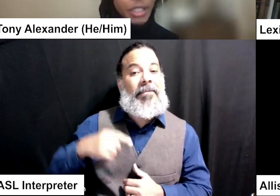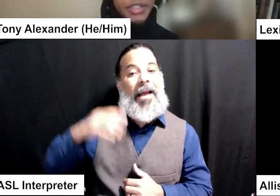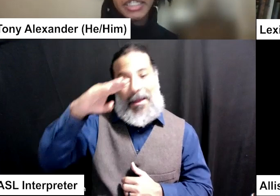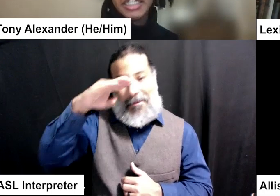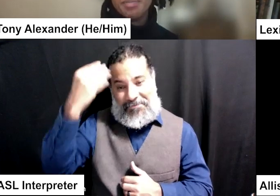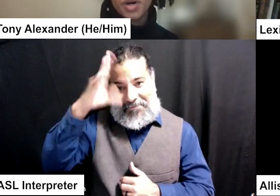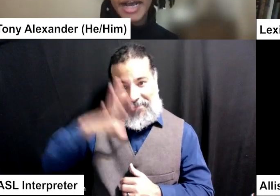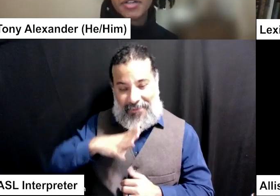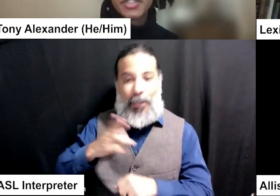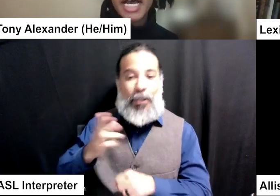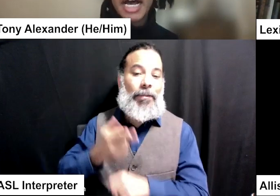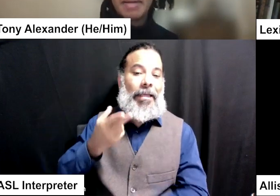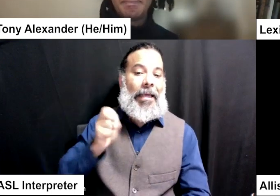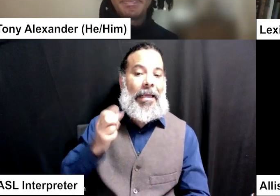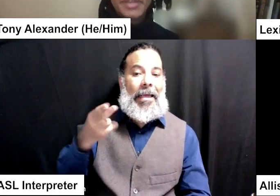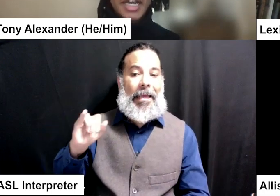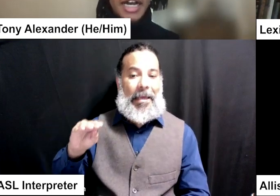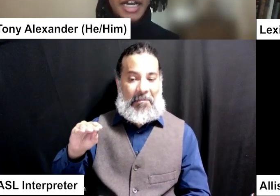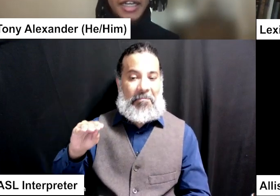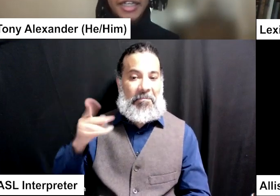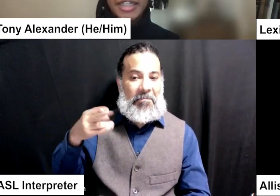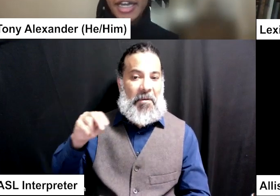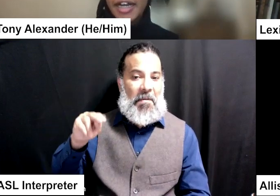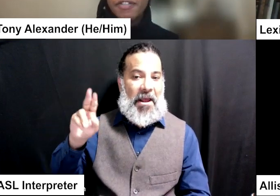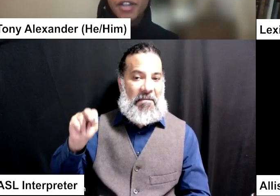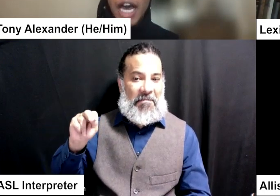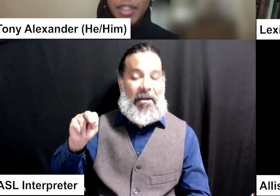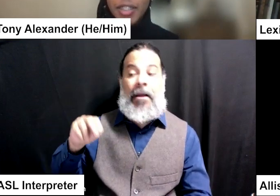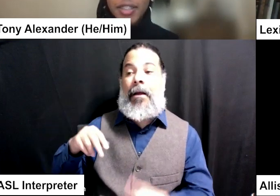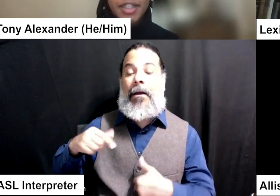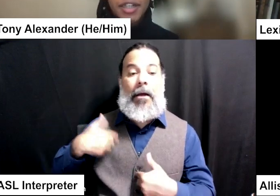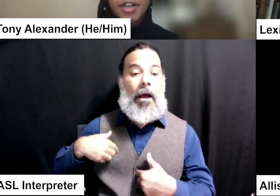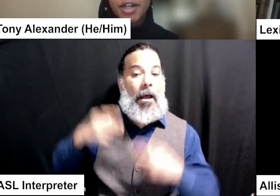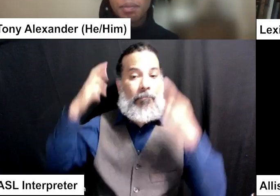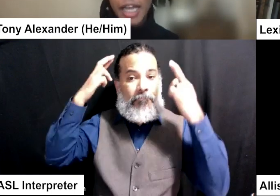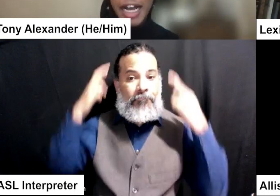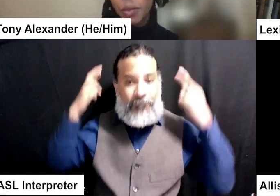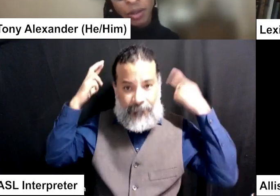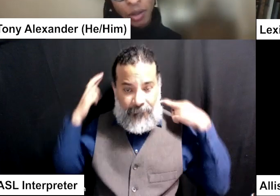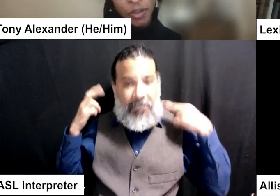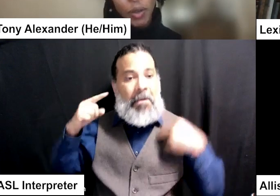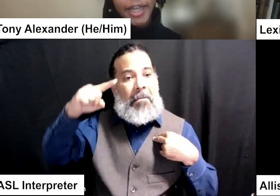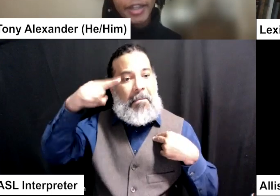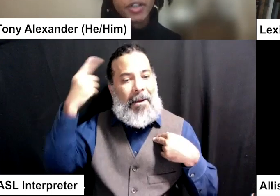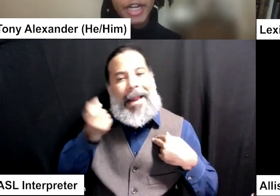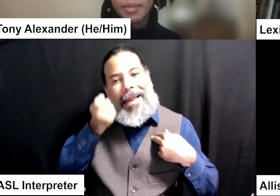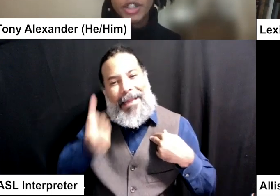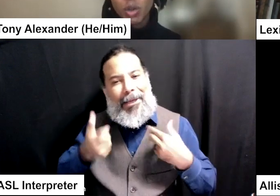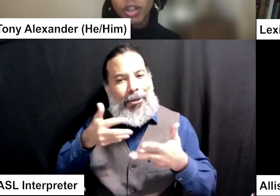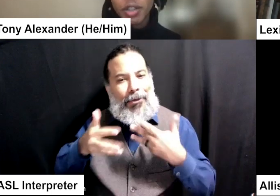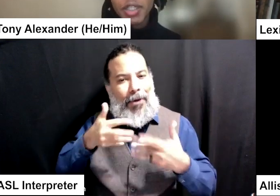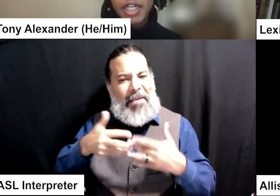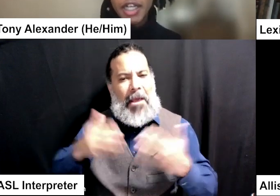who uses he, him pronouns. I have locks that are black with a little bit of gray that go down to